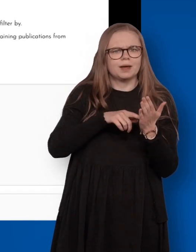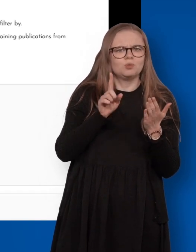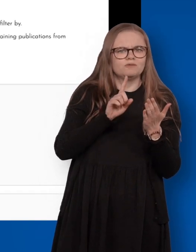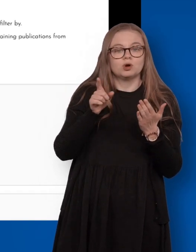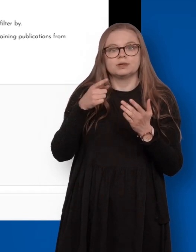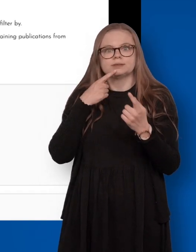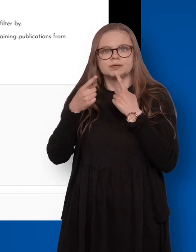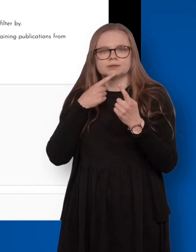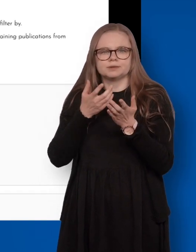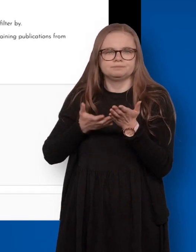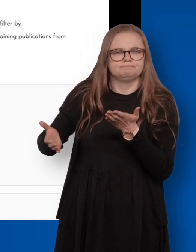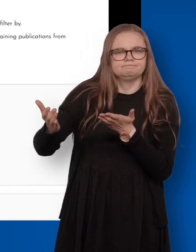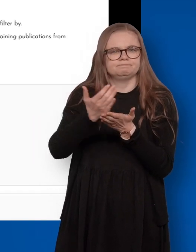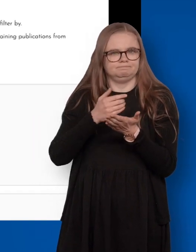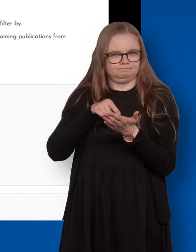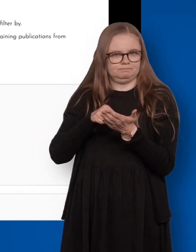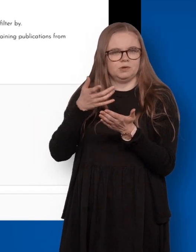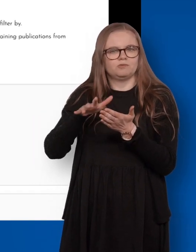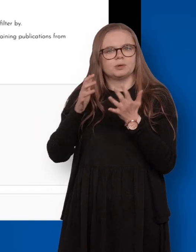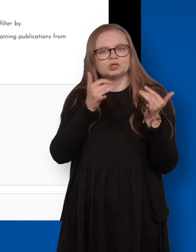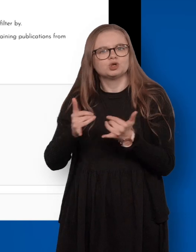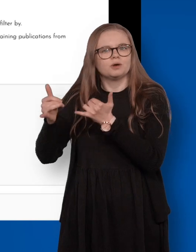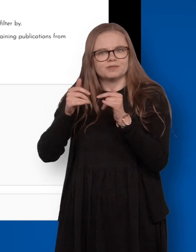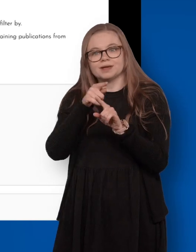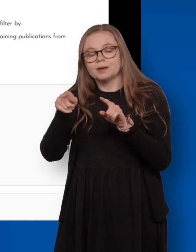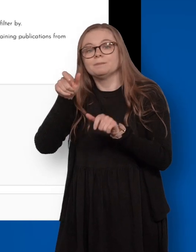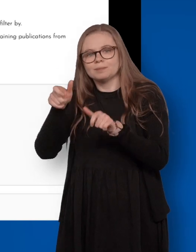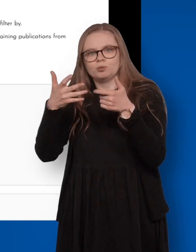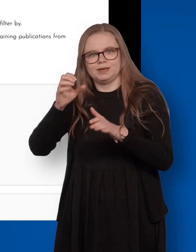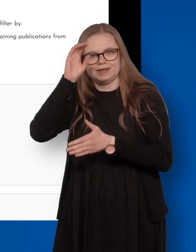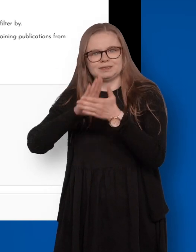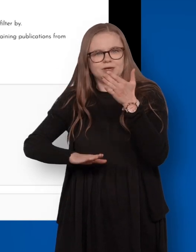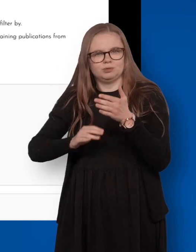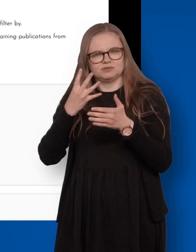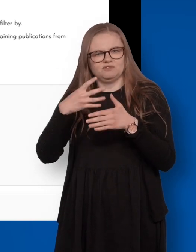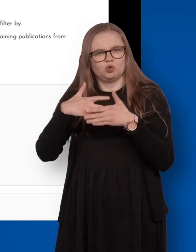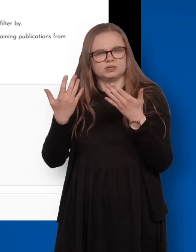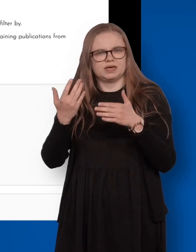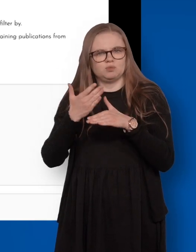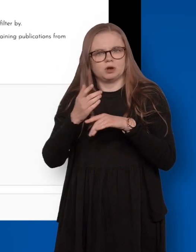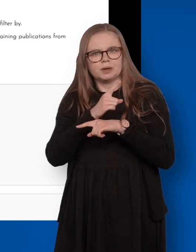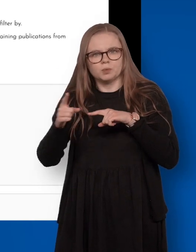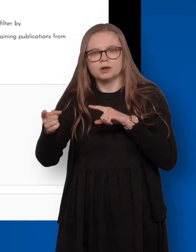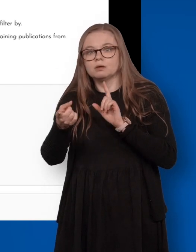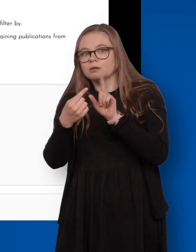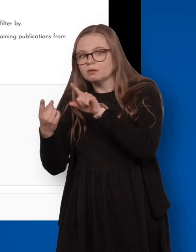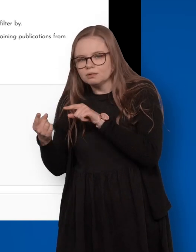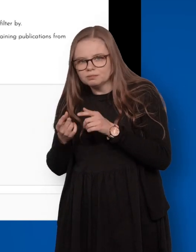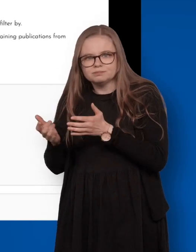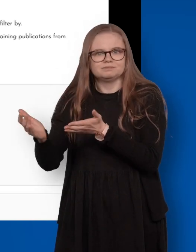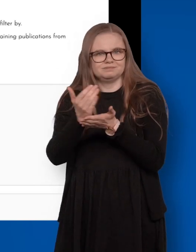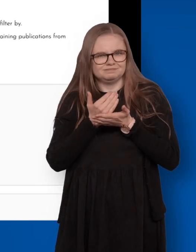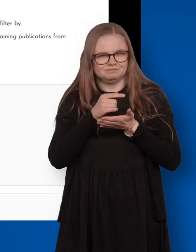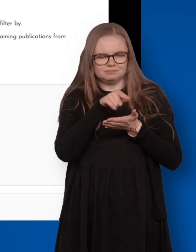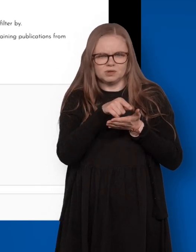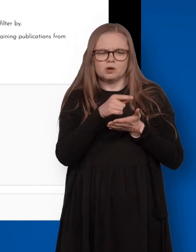that came out of surveys from a shorter working week trial. As we mentioned at Autonomy, we do run lots of